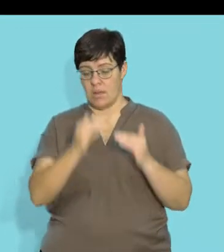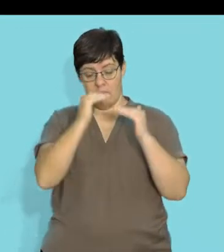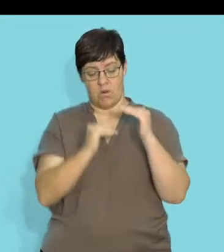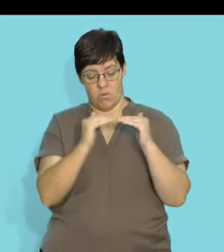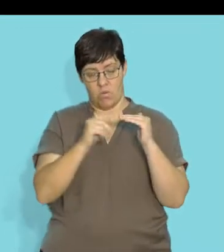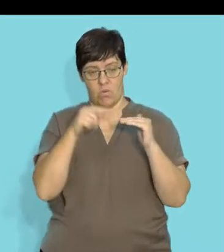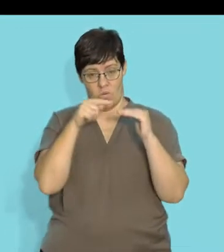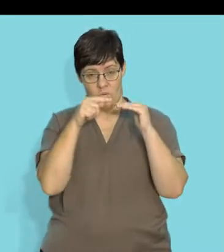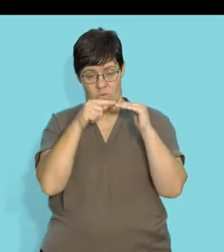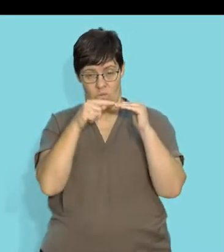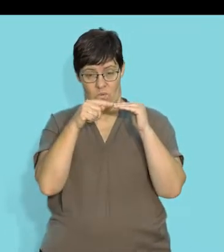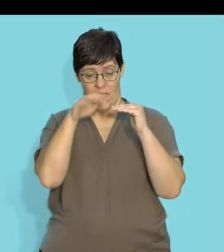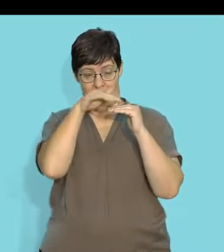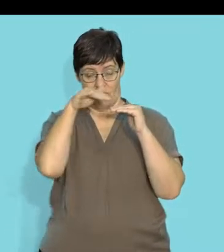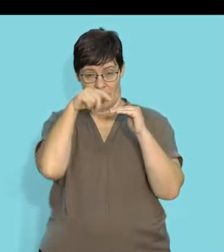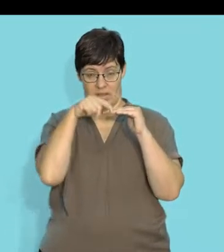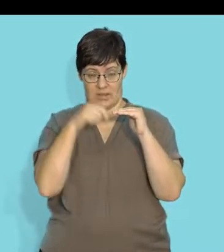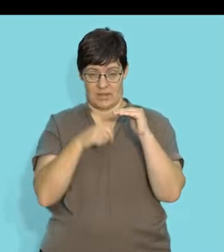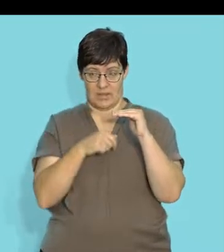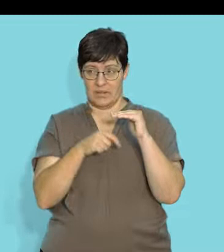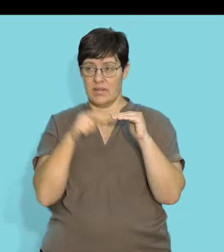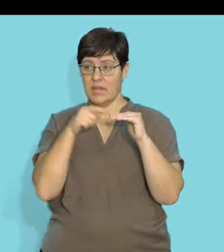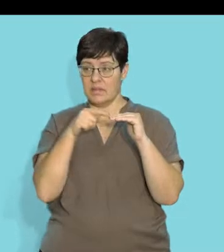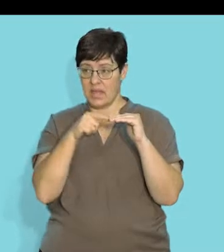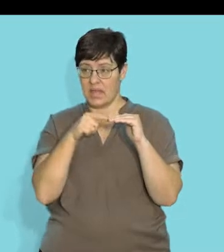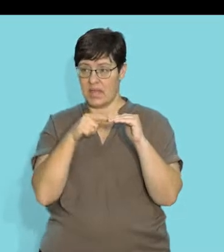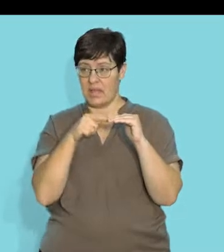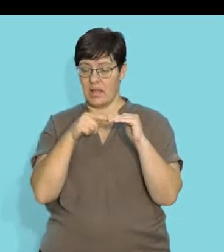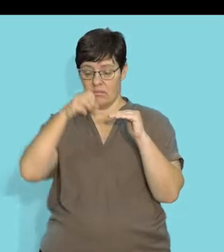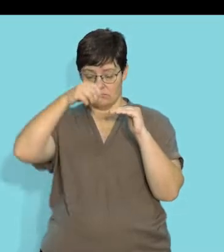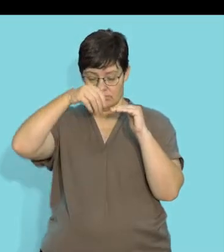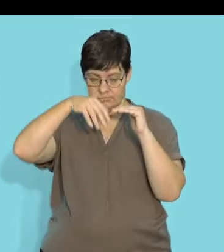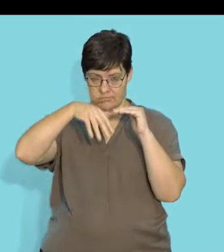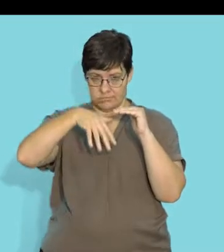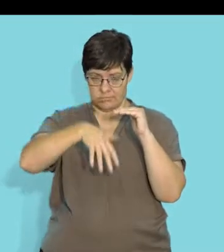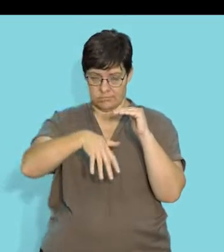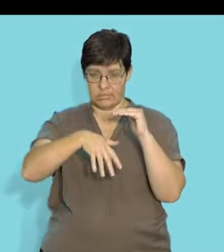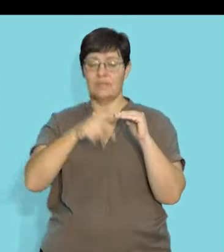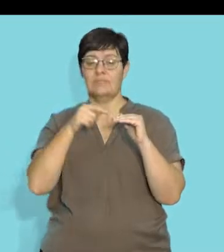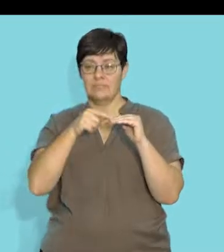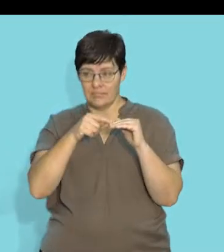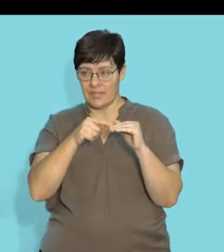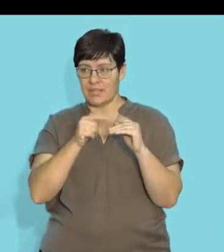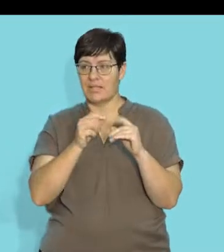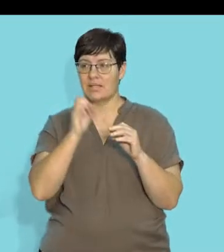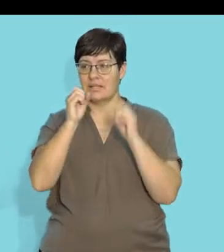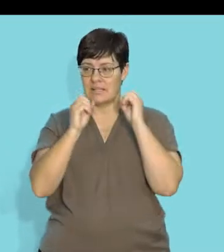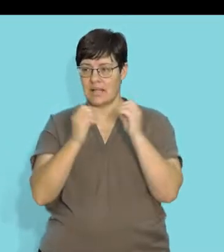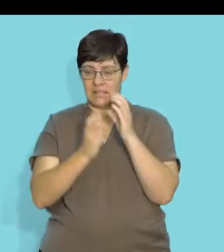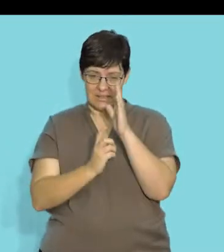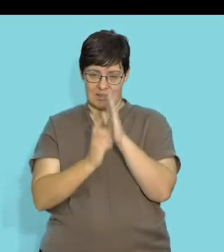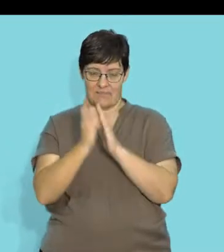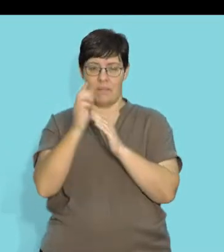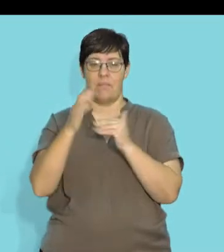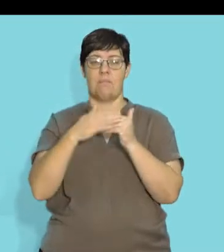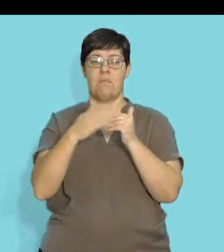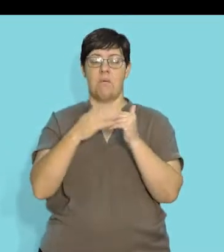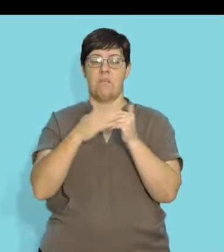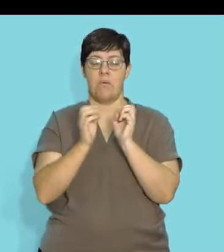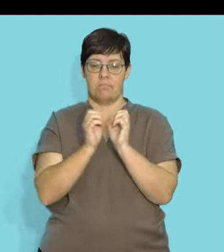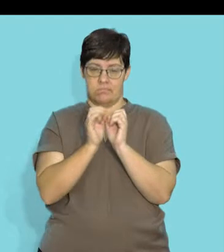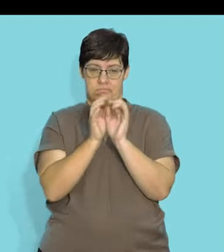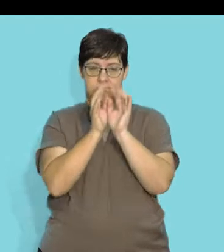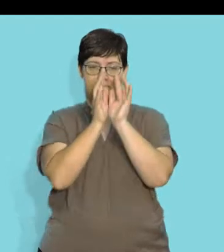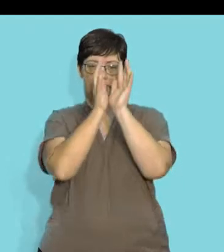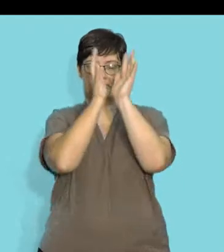the apical areas, and these auxins tend to move away, causing the elongation of cells and the development of more cells in this